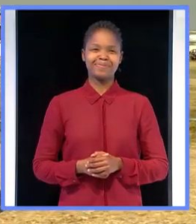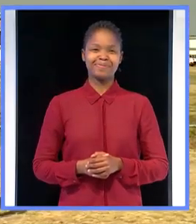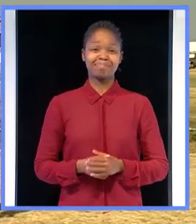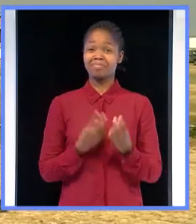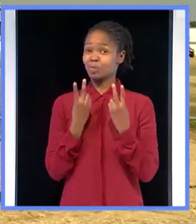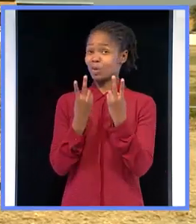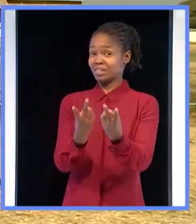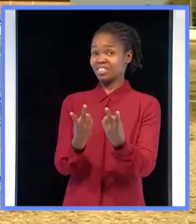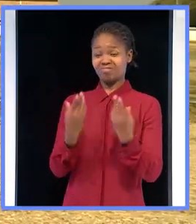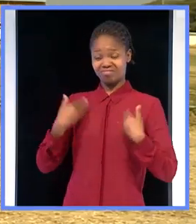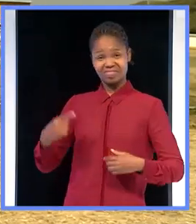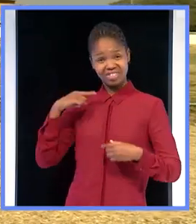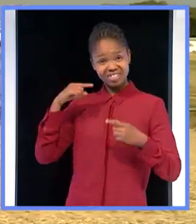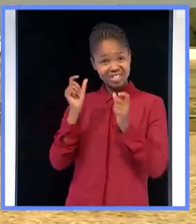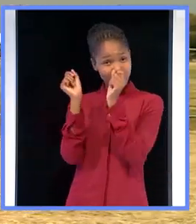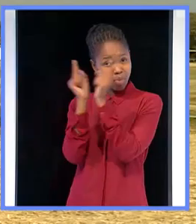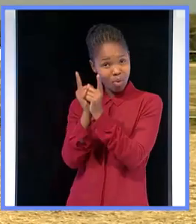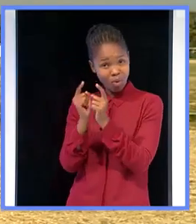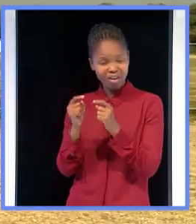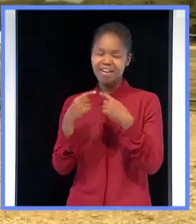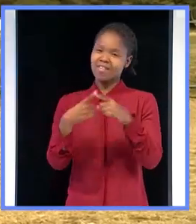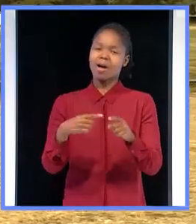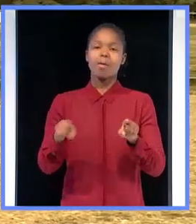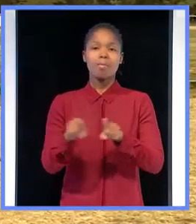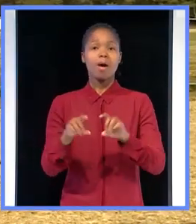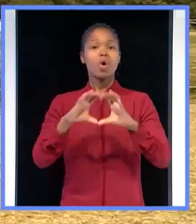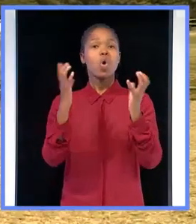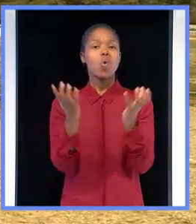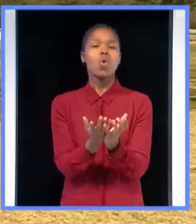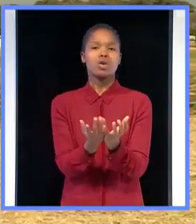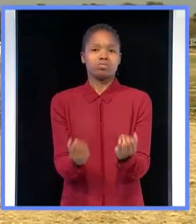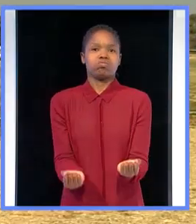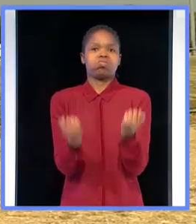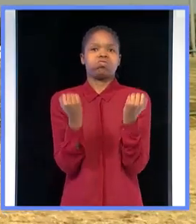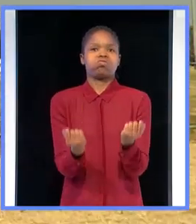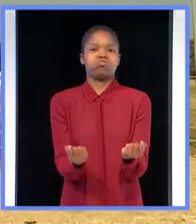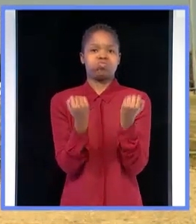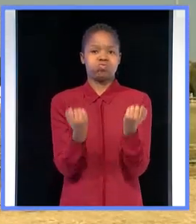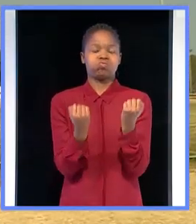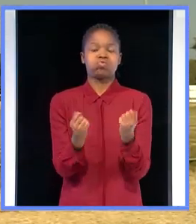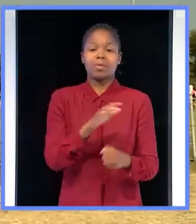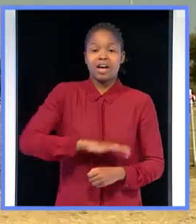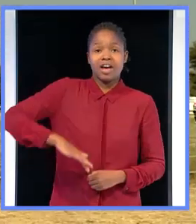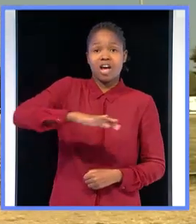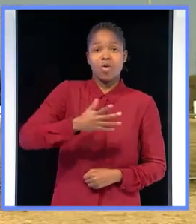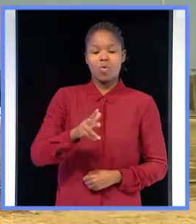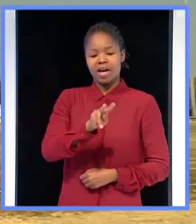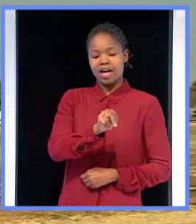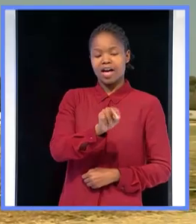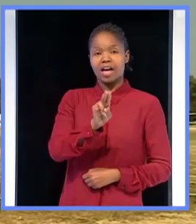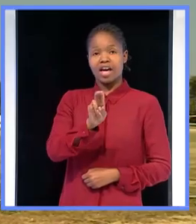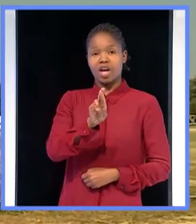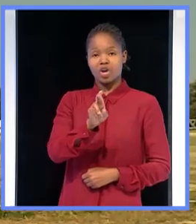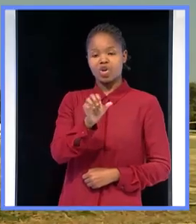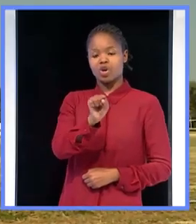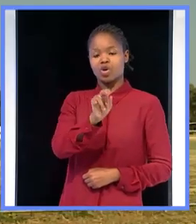You see, some things I'm crazy and everything, but I'm telling you now, the World Para Powerlifting Championships are still happening in Nur Sultan. So I think maybe next year I'm